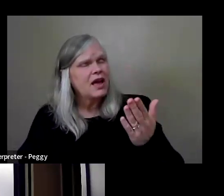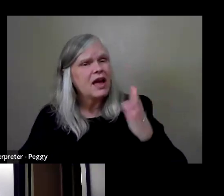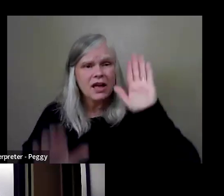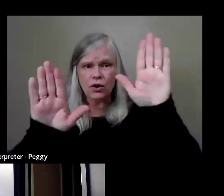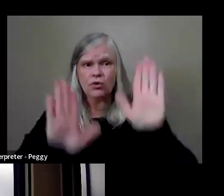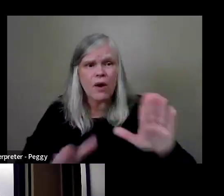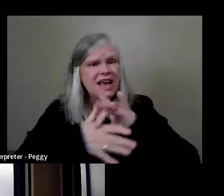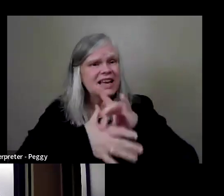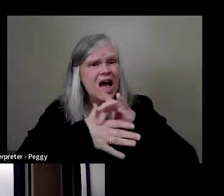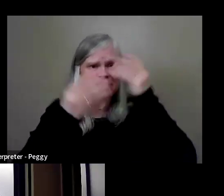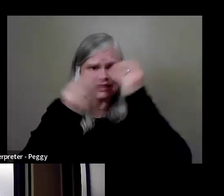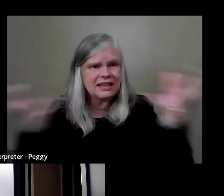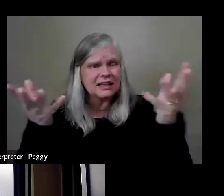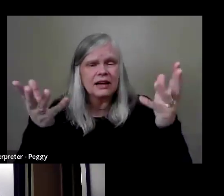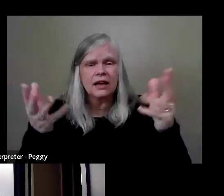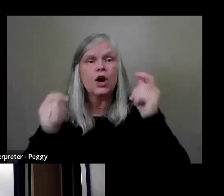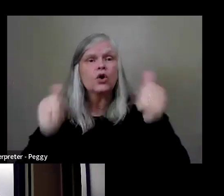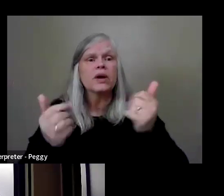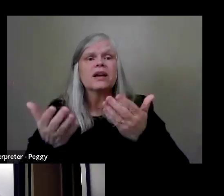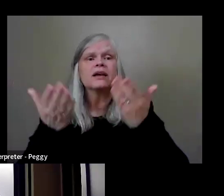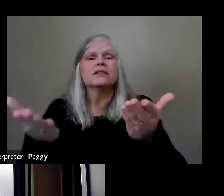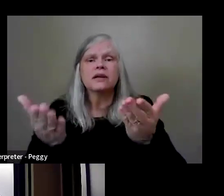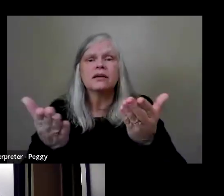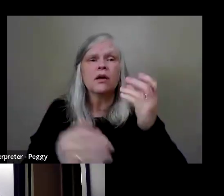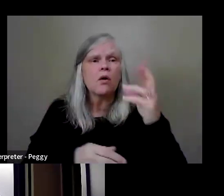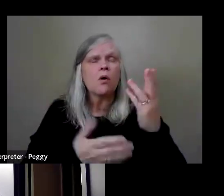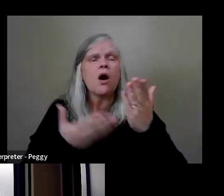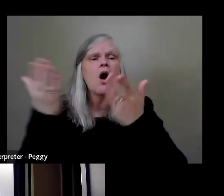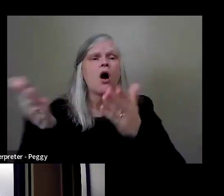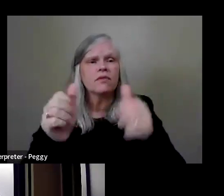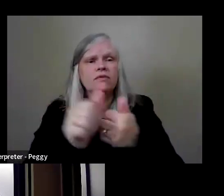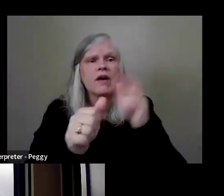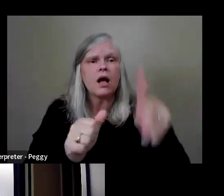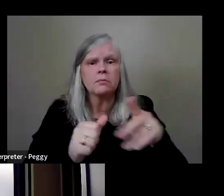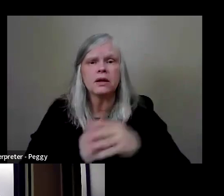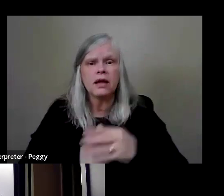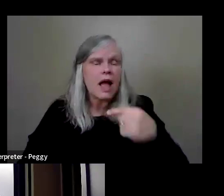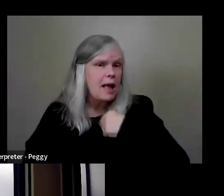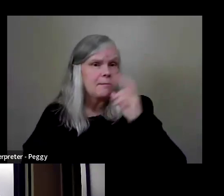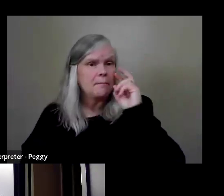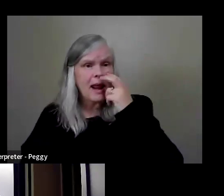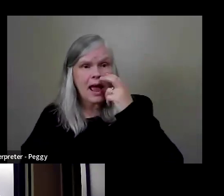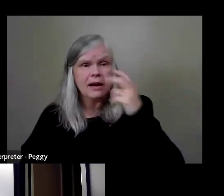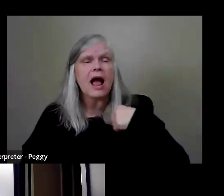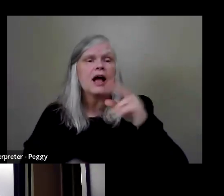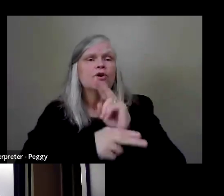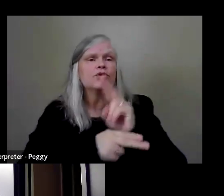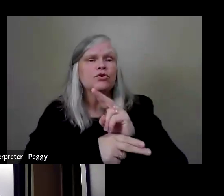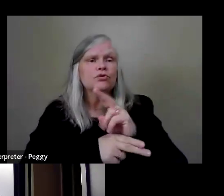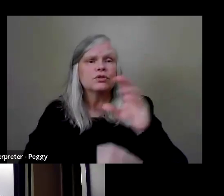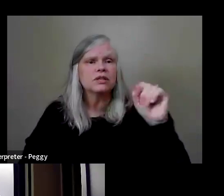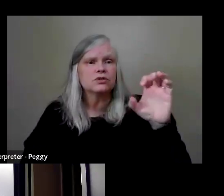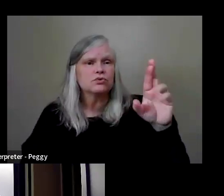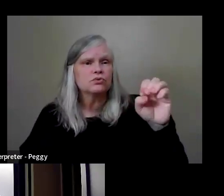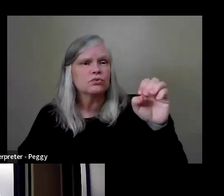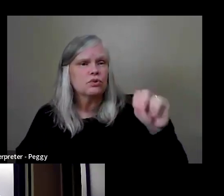content. Just a real quick suggestion, or offer to follow up. I am blind and I use a screen reader, and